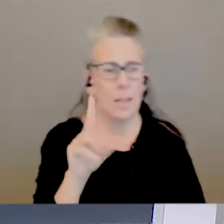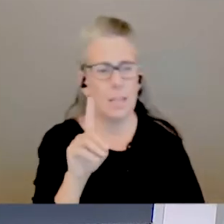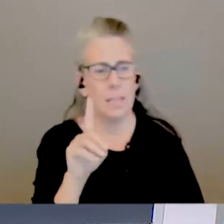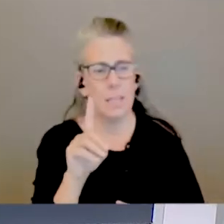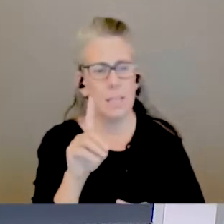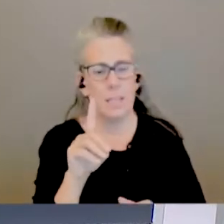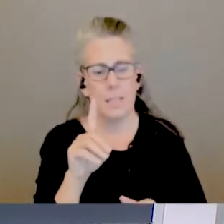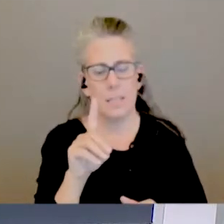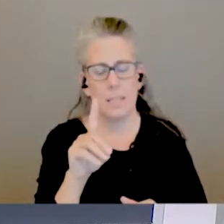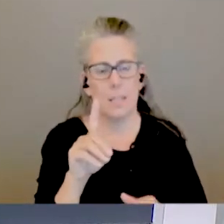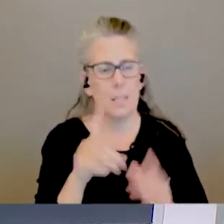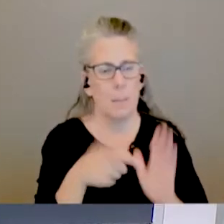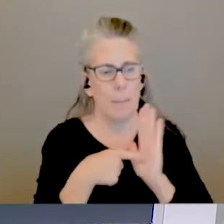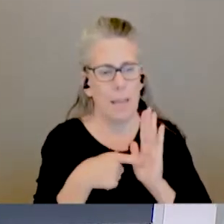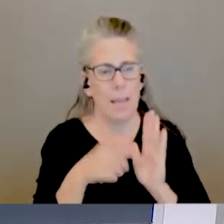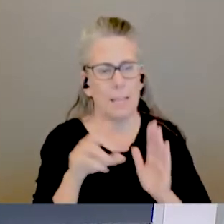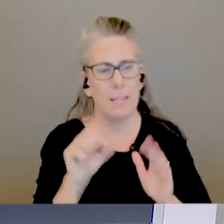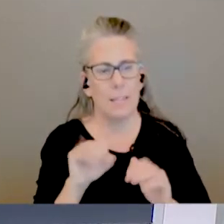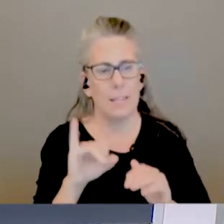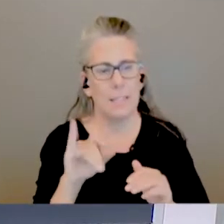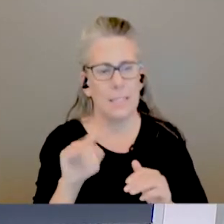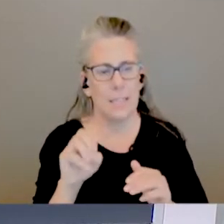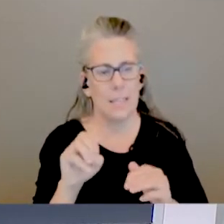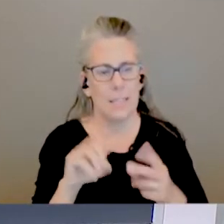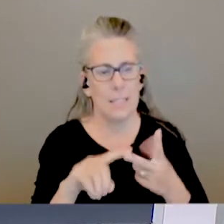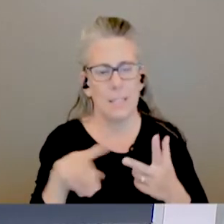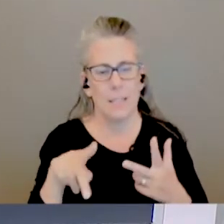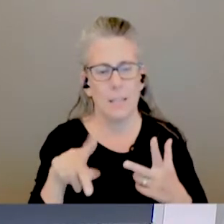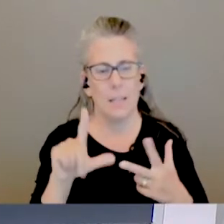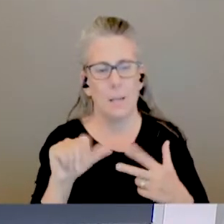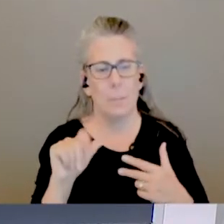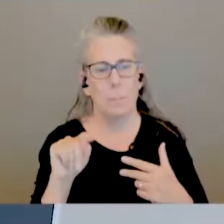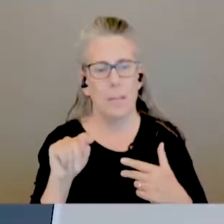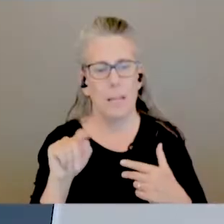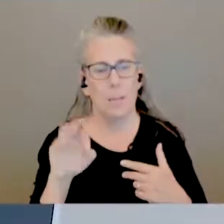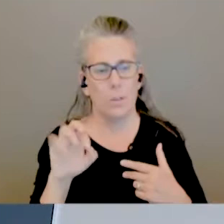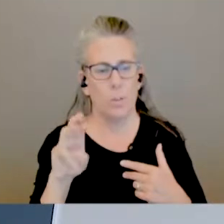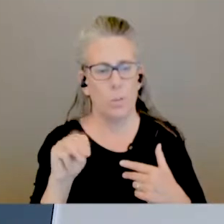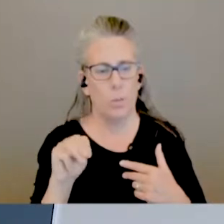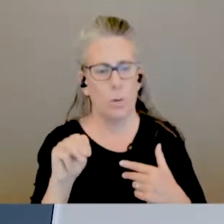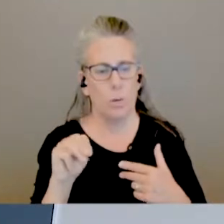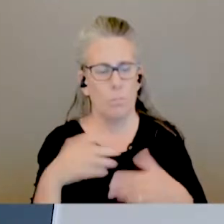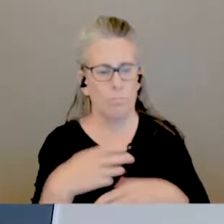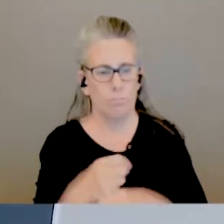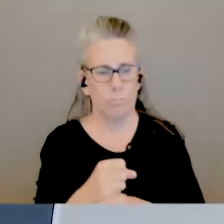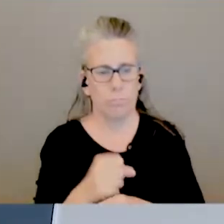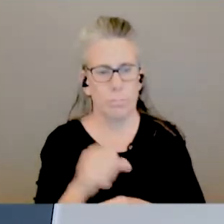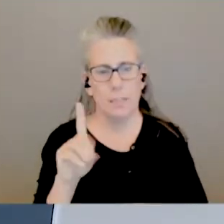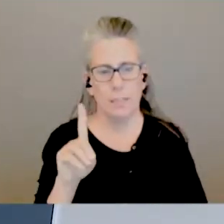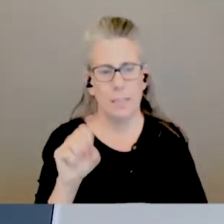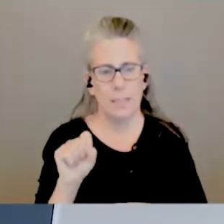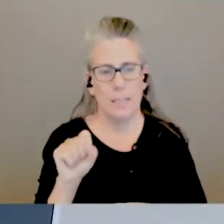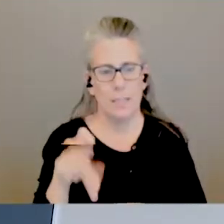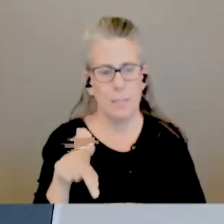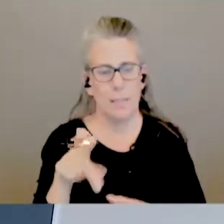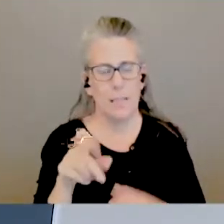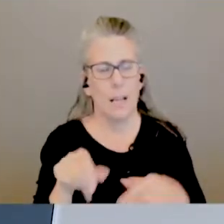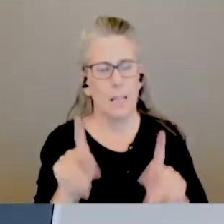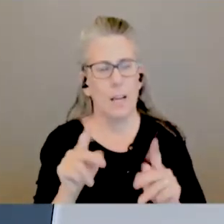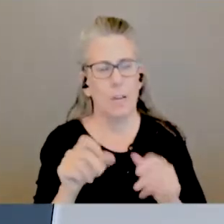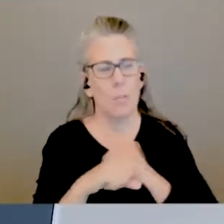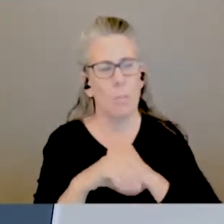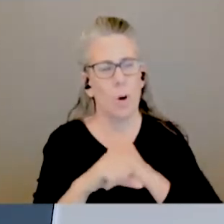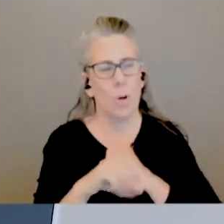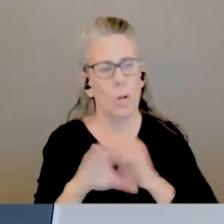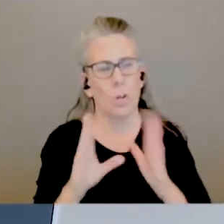very common industry standard advertising term that allows marketers to provide their